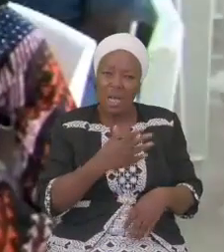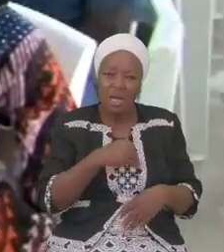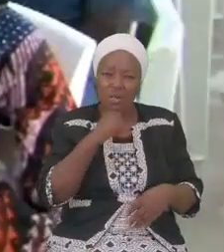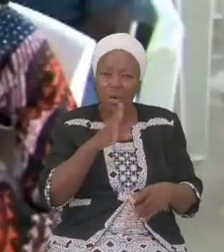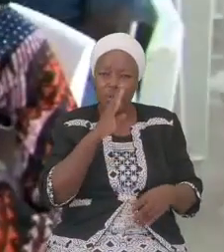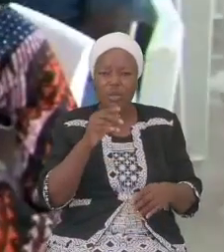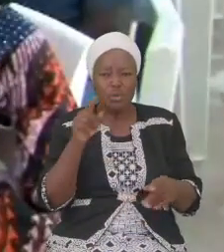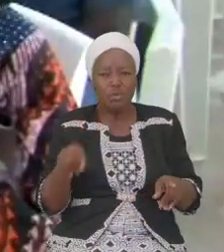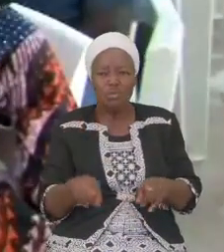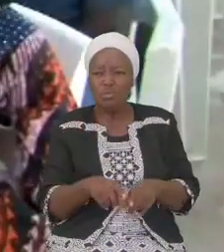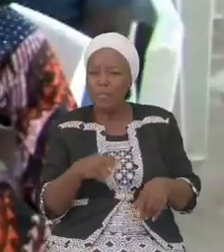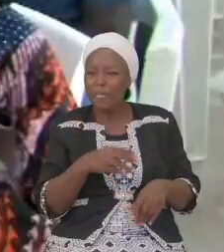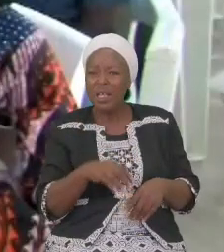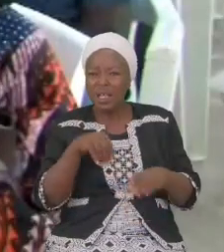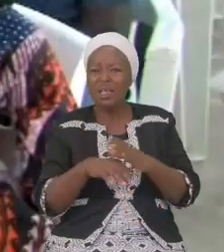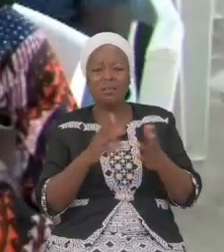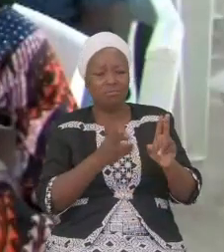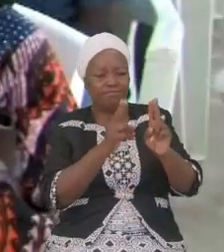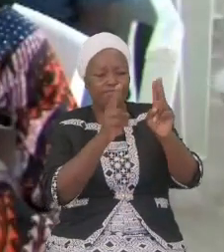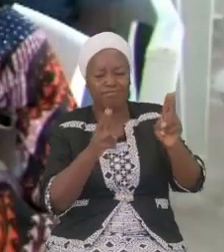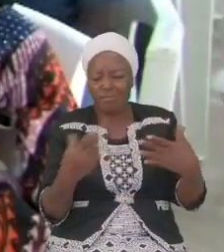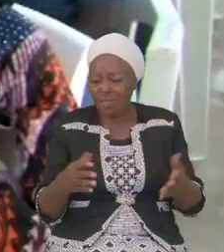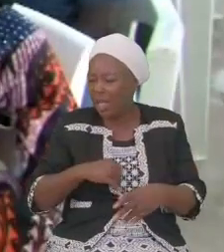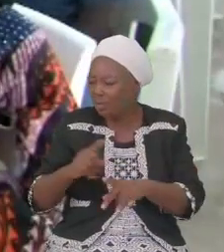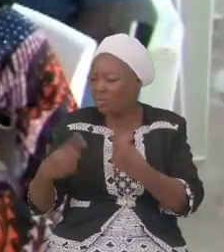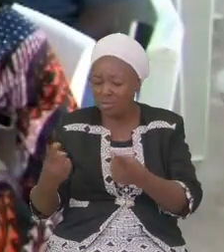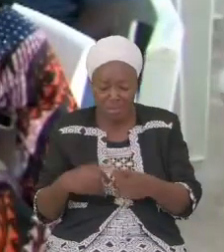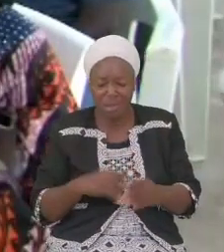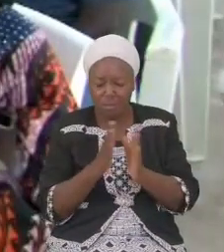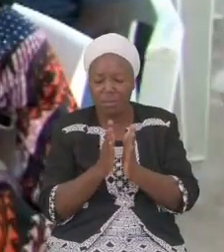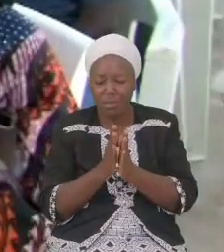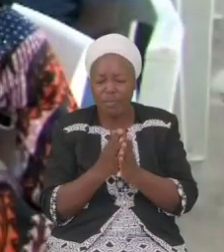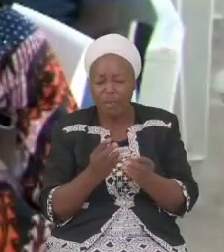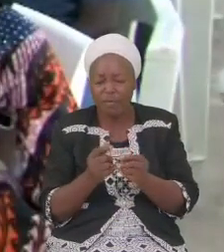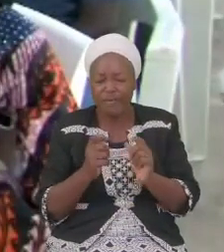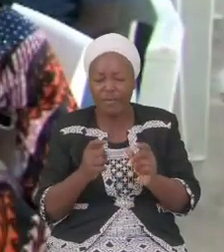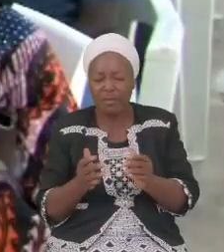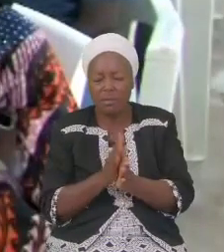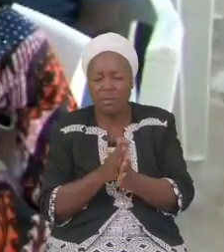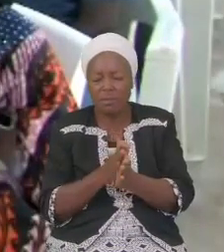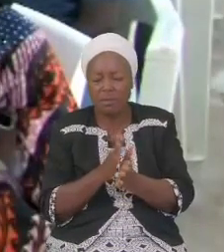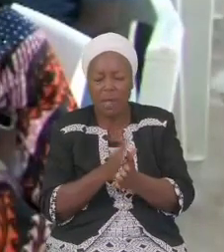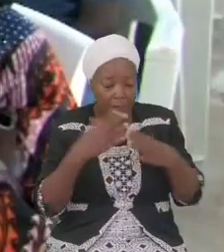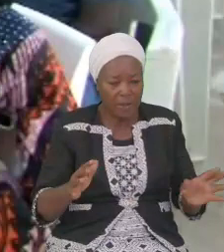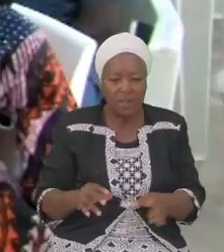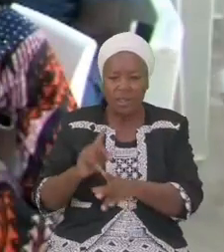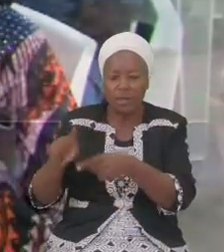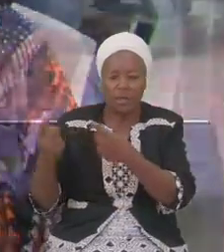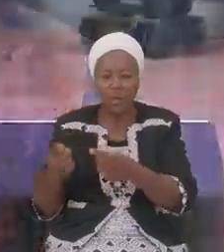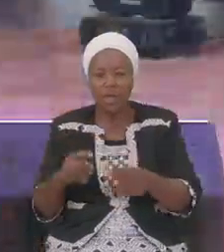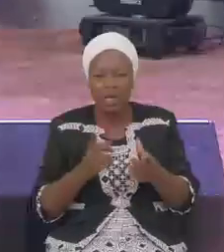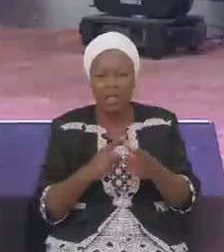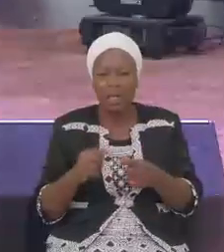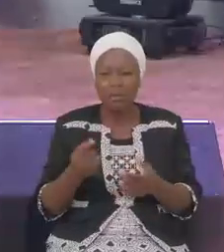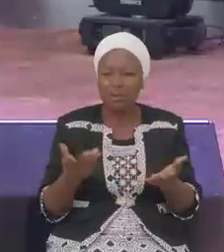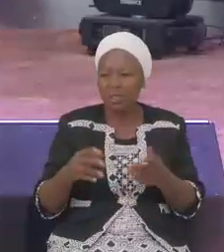much, in a hurry. You know, if you're too much in a hurry, run through the message very quickly. We're